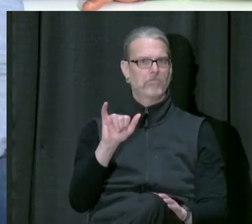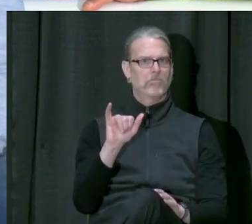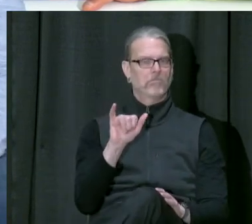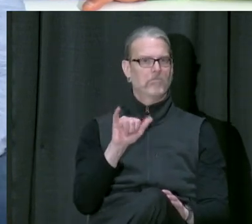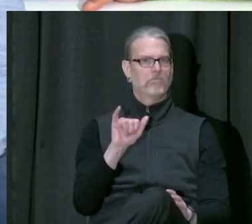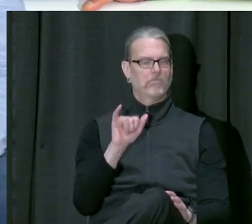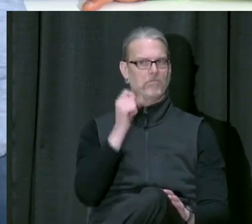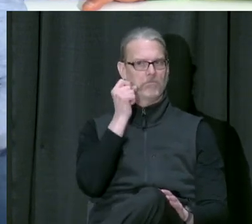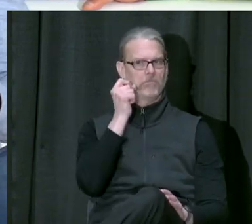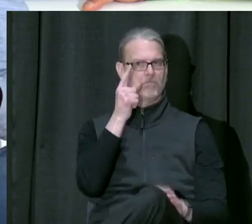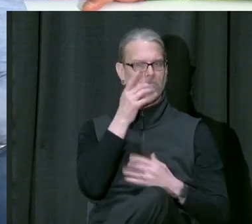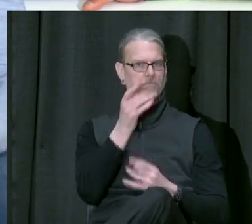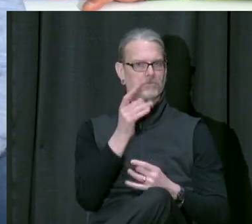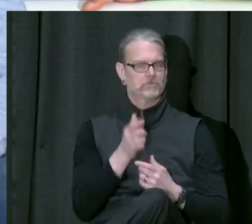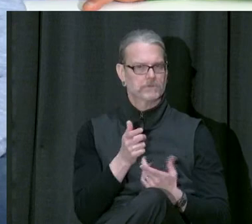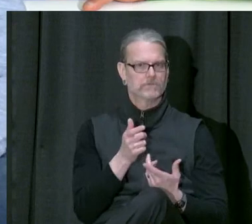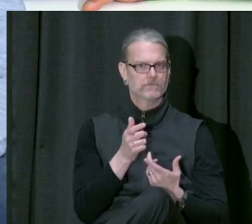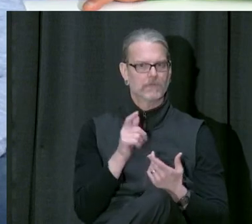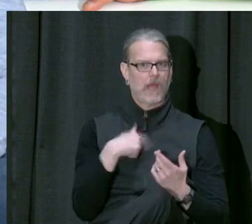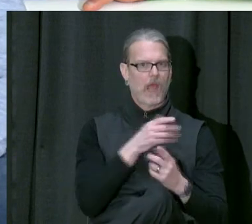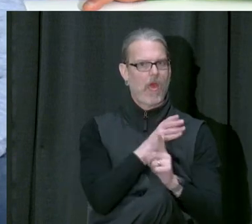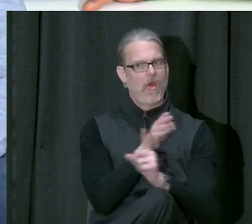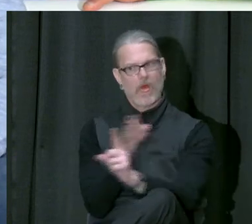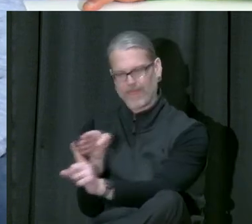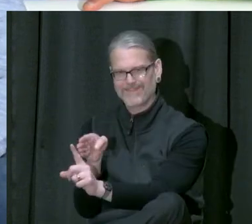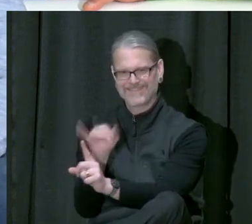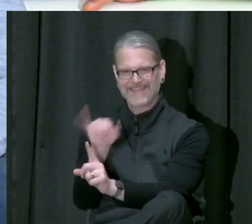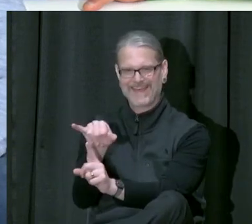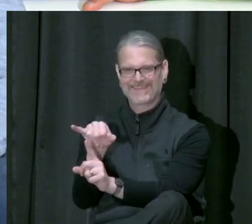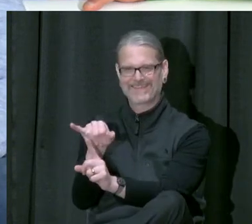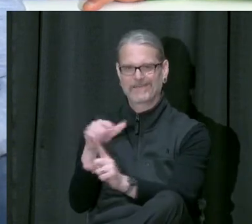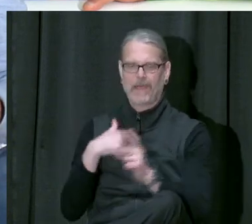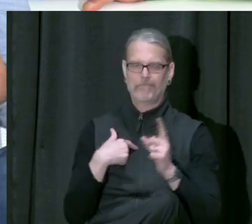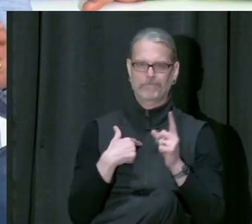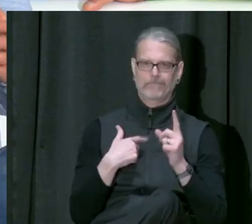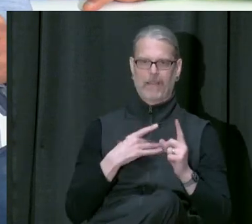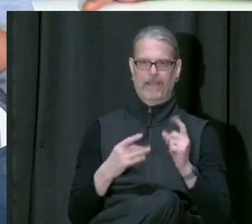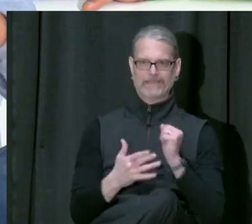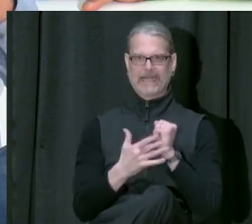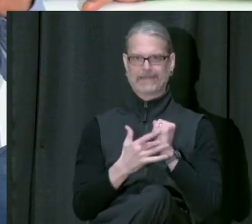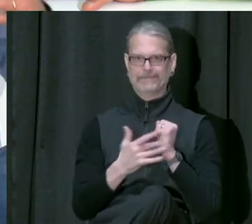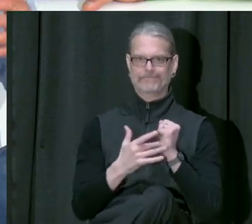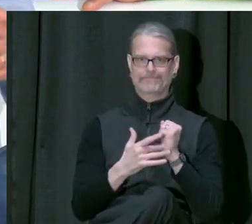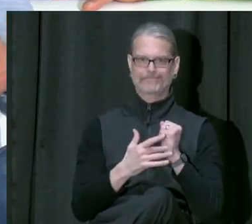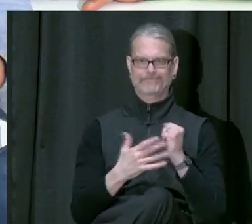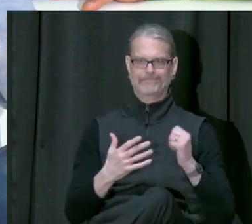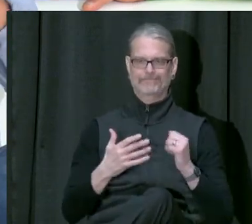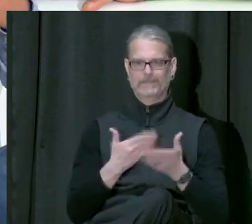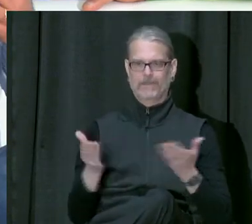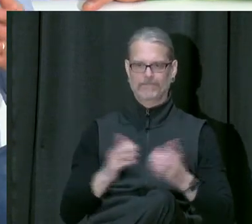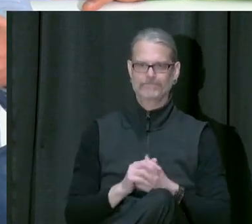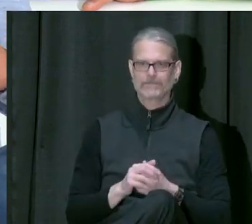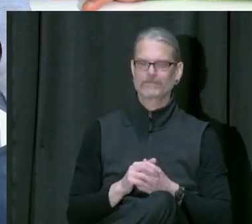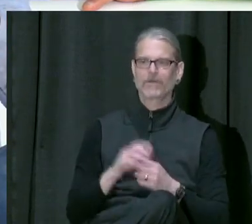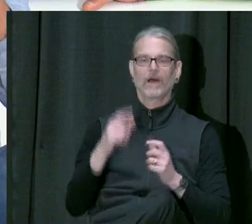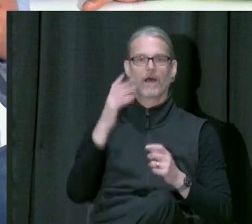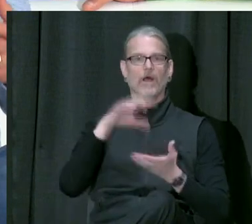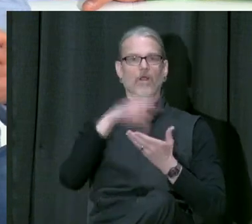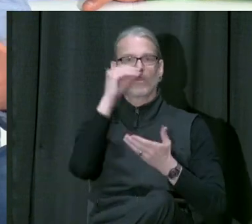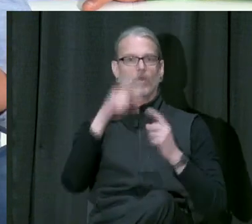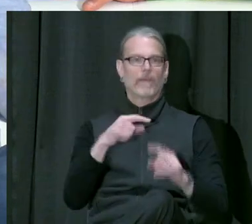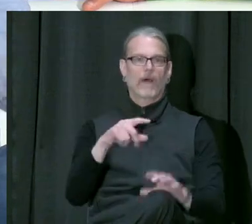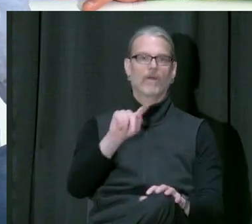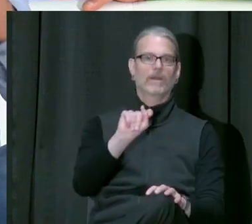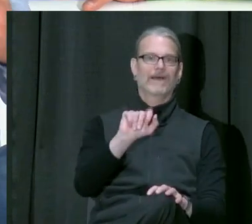really gravitated to it. I'm kind of a techie guy to begin with, and so when I kind of started learning about the tag structure in a